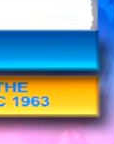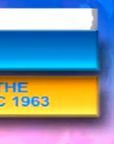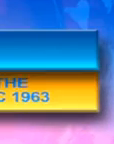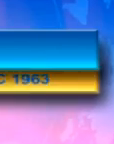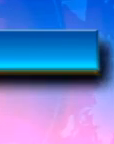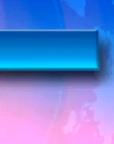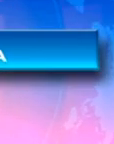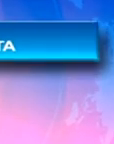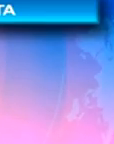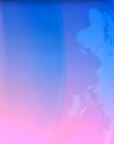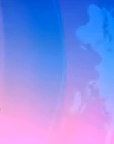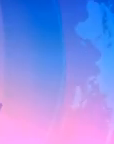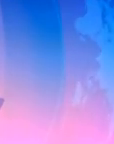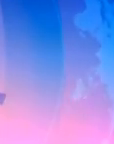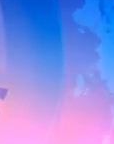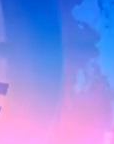unit is Kenya shilling.